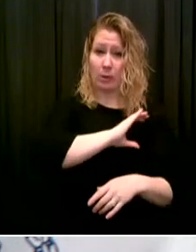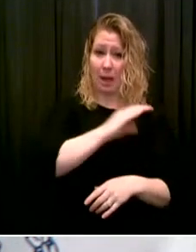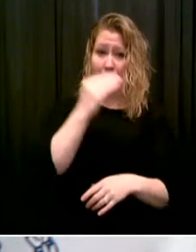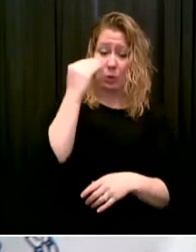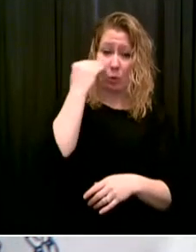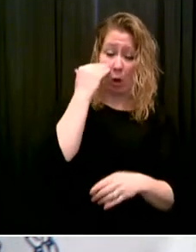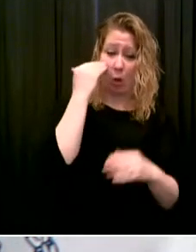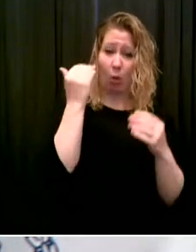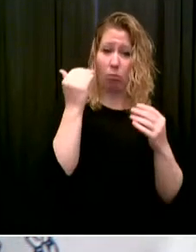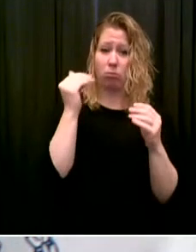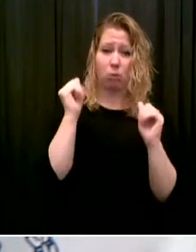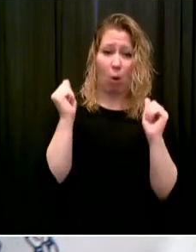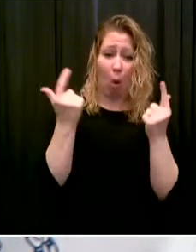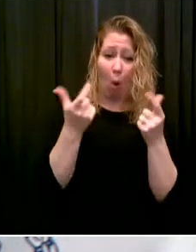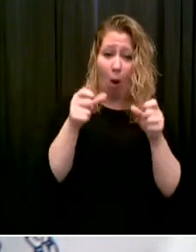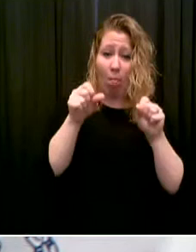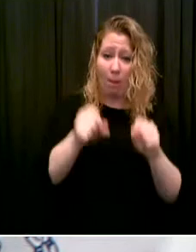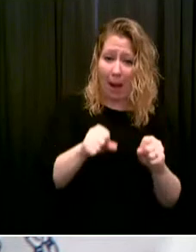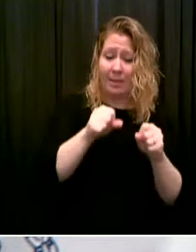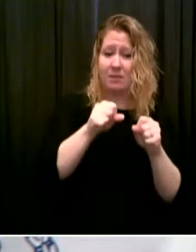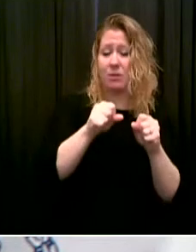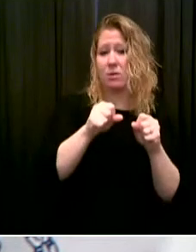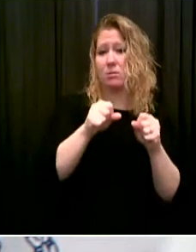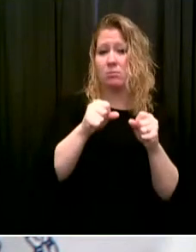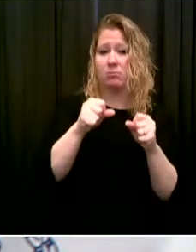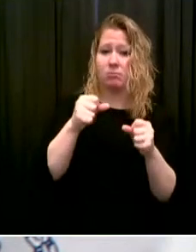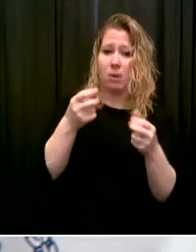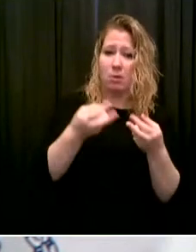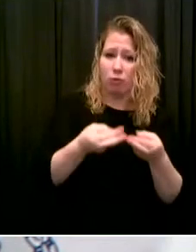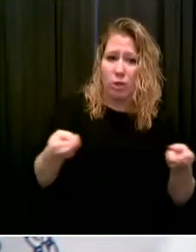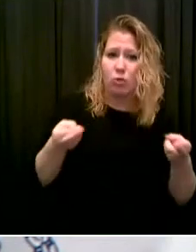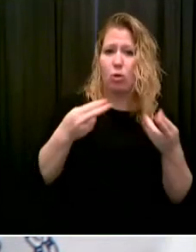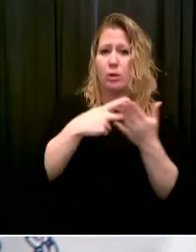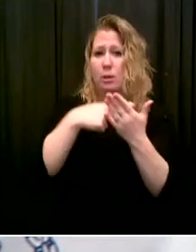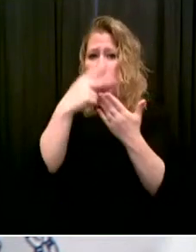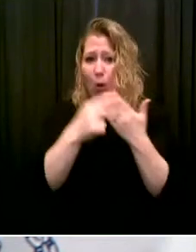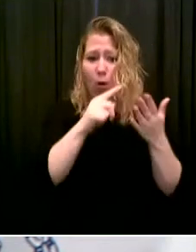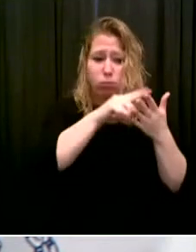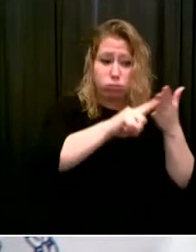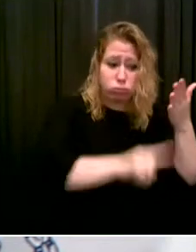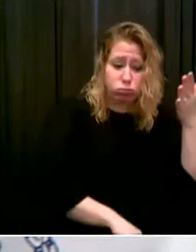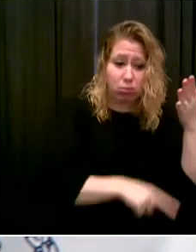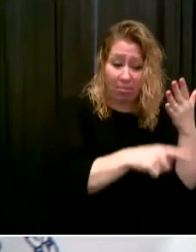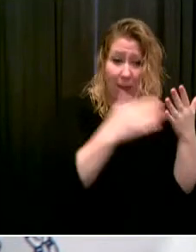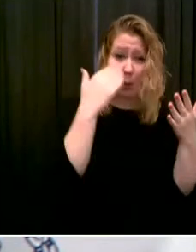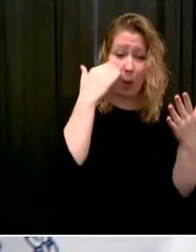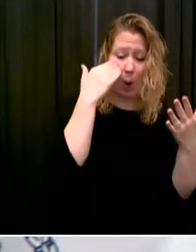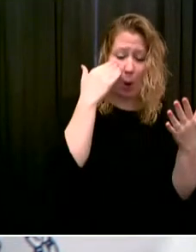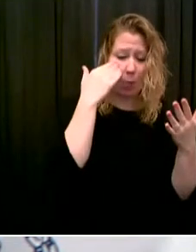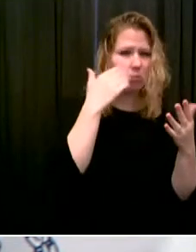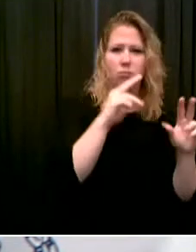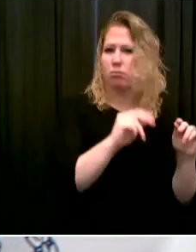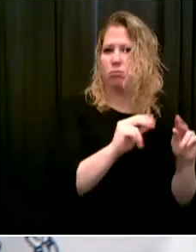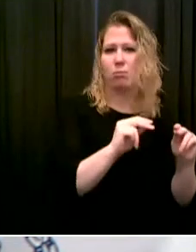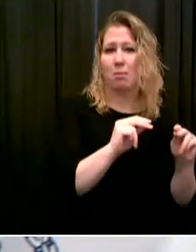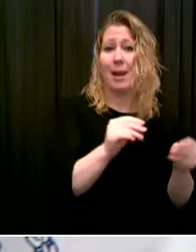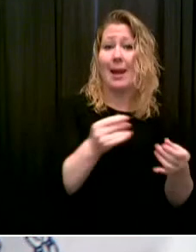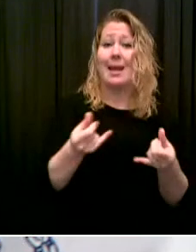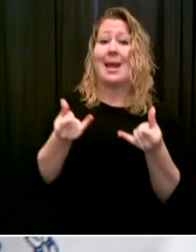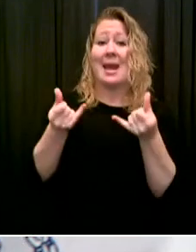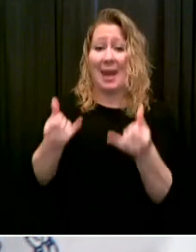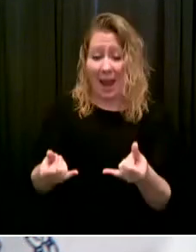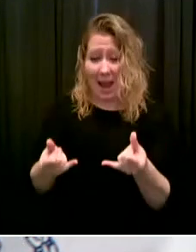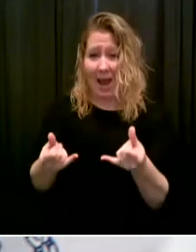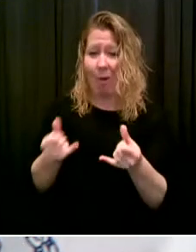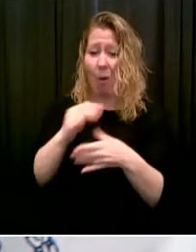them? The answer was no, from a police department perspective. The answer today is a firm yes. There's a lot that's been